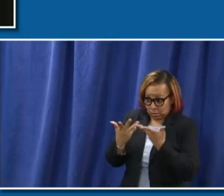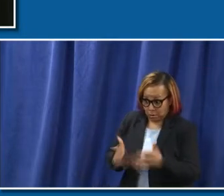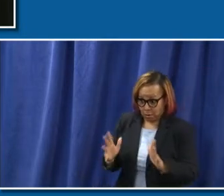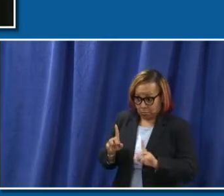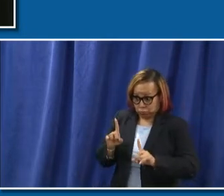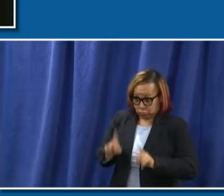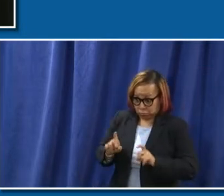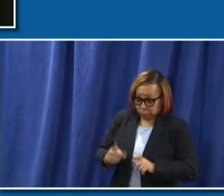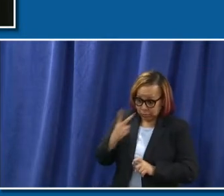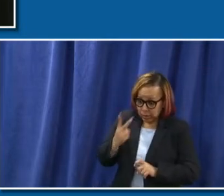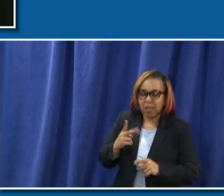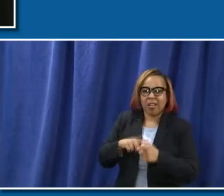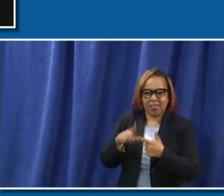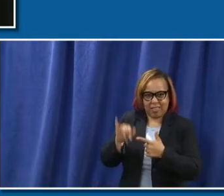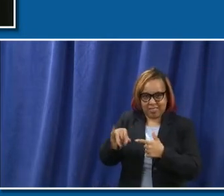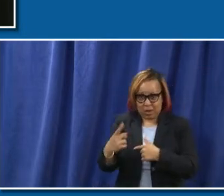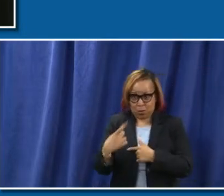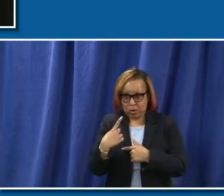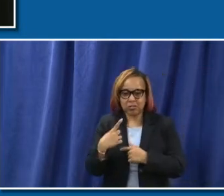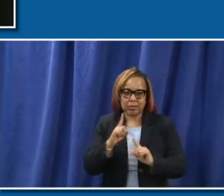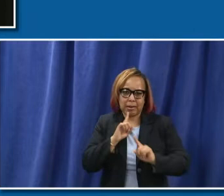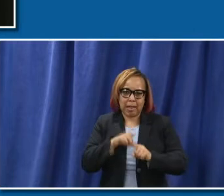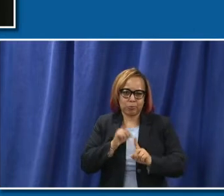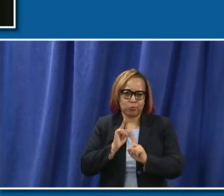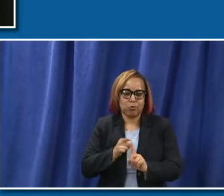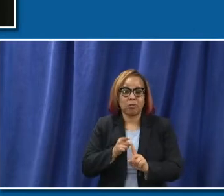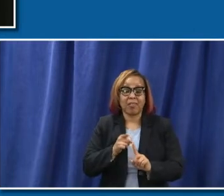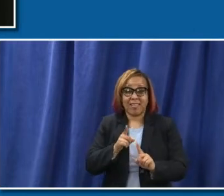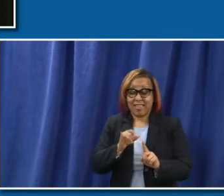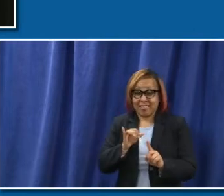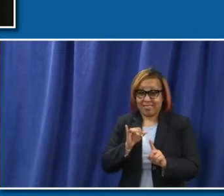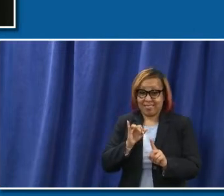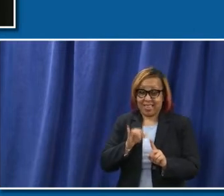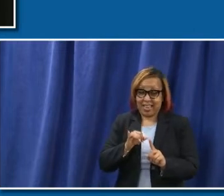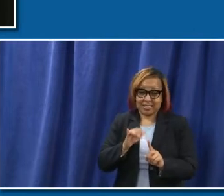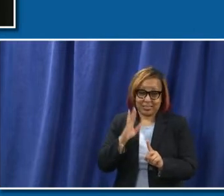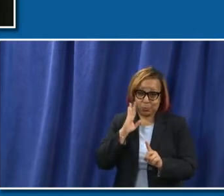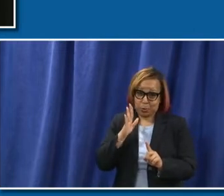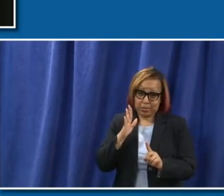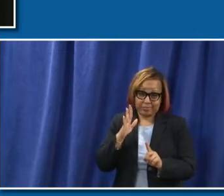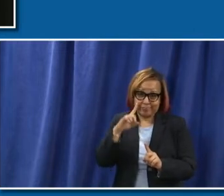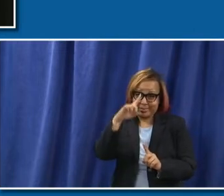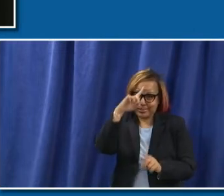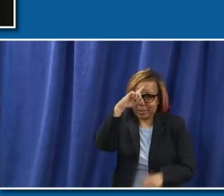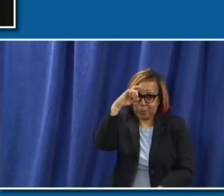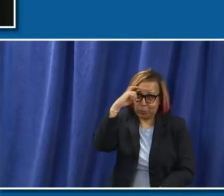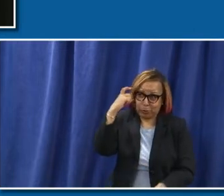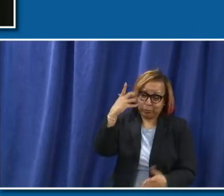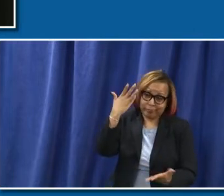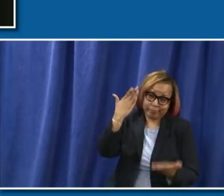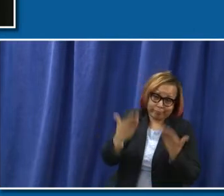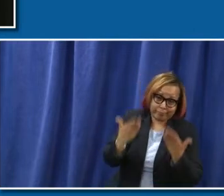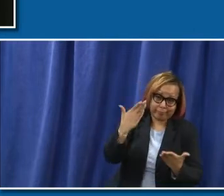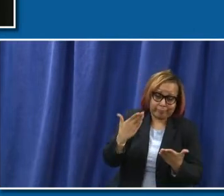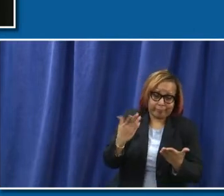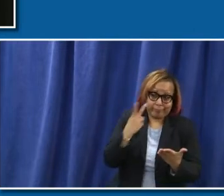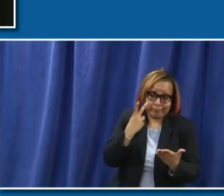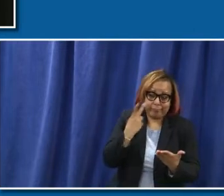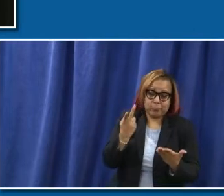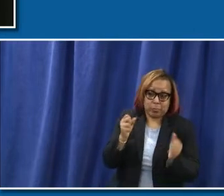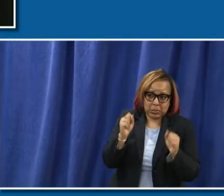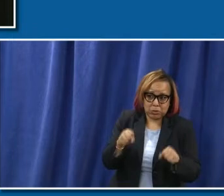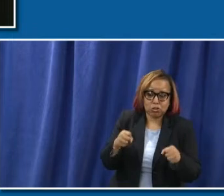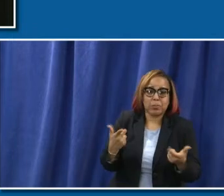done would that question be answered. And that is going to be summer at the very earliest, I think, when we would potentially